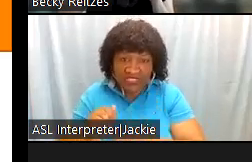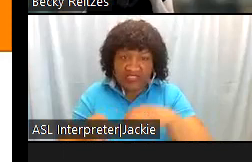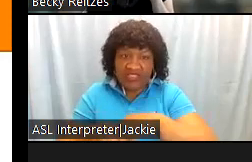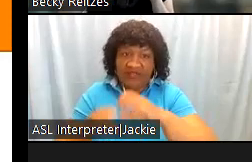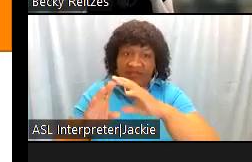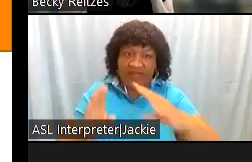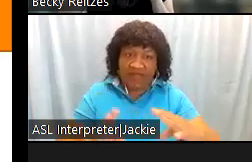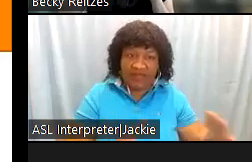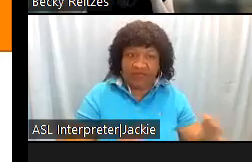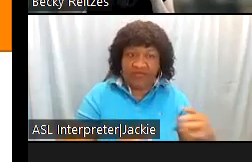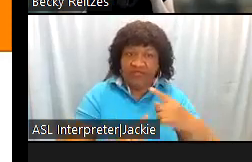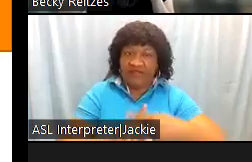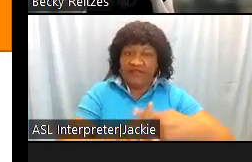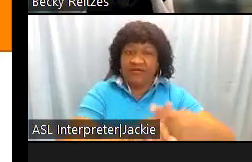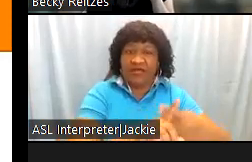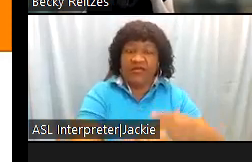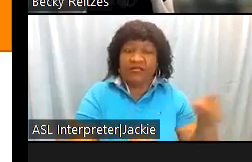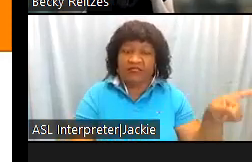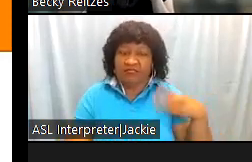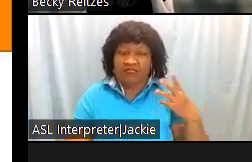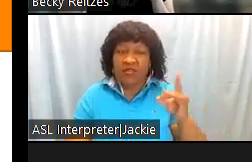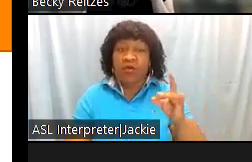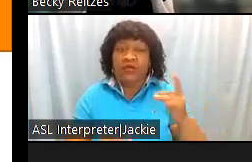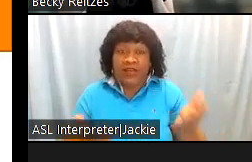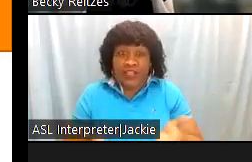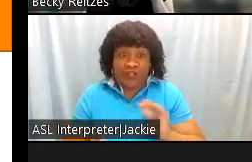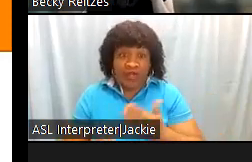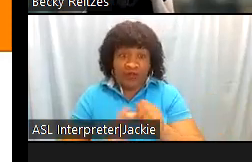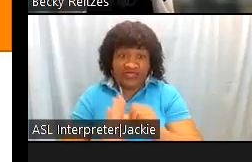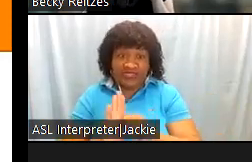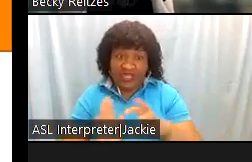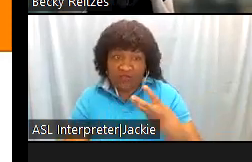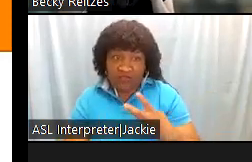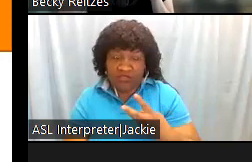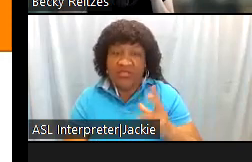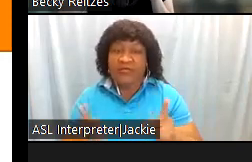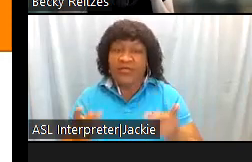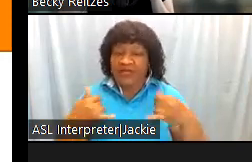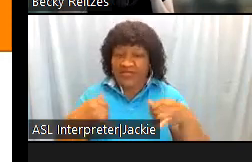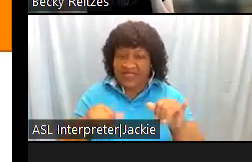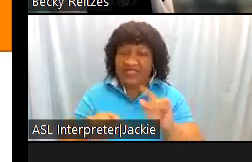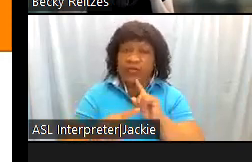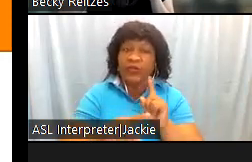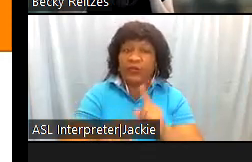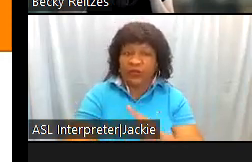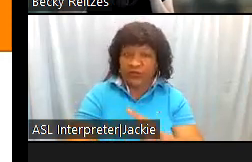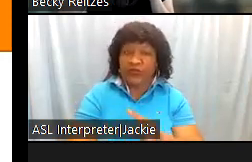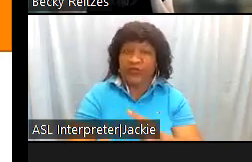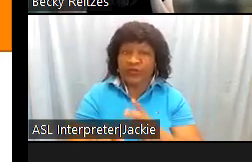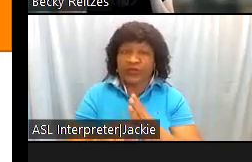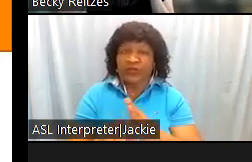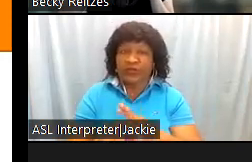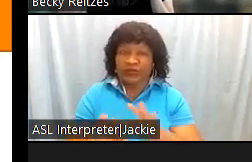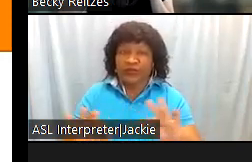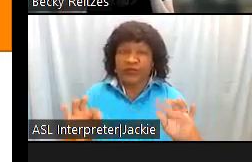government. Through Washington State, people can still order, can